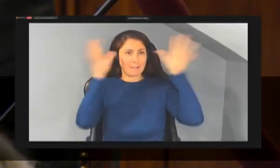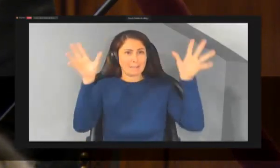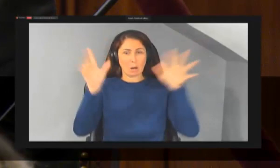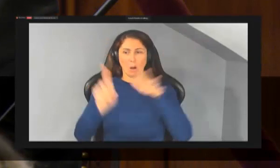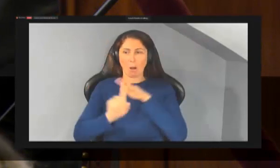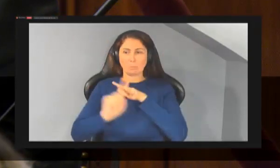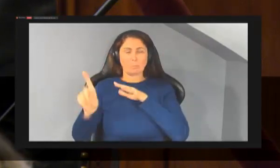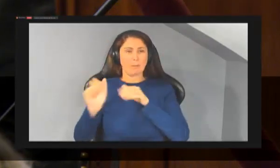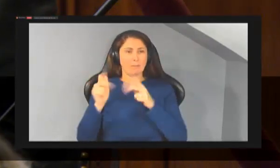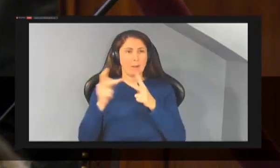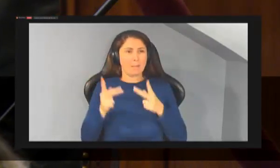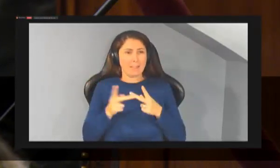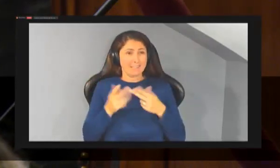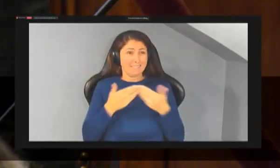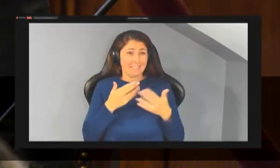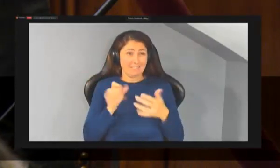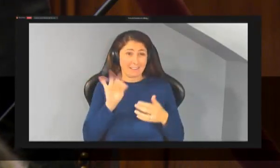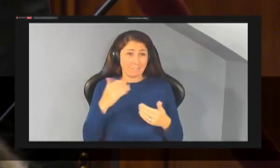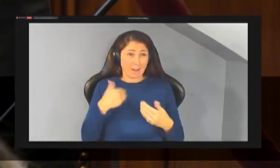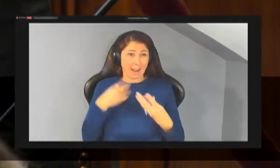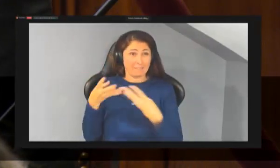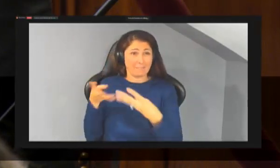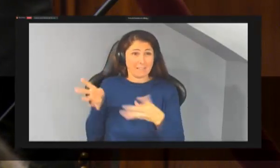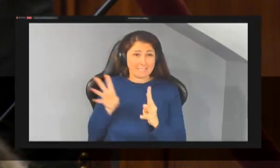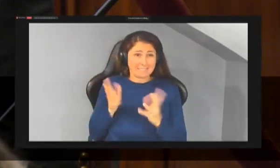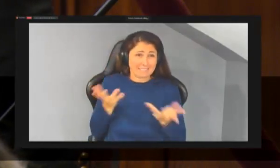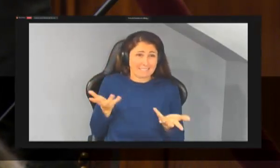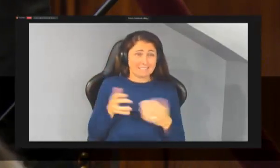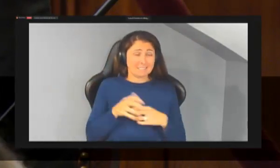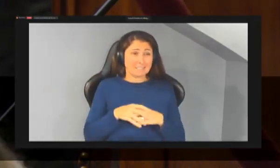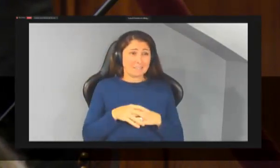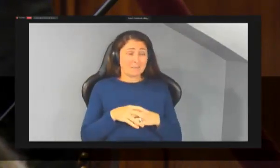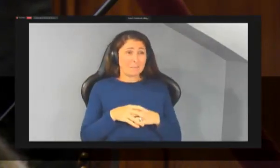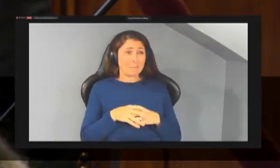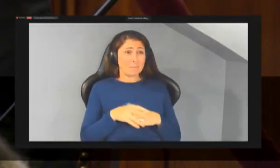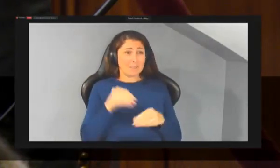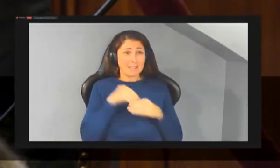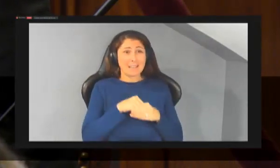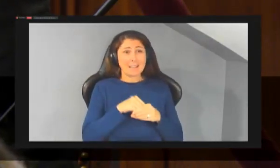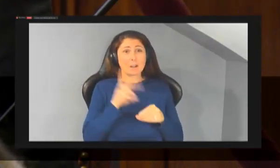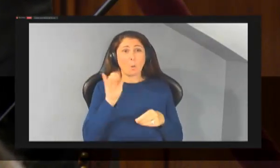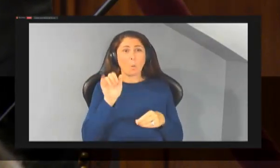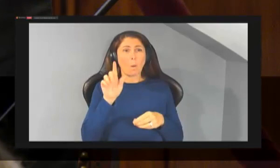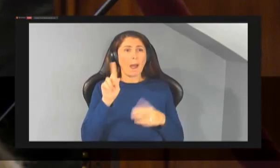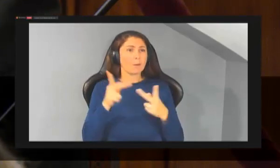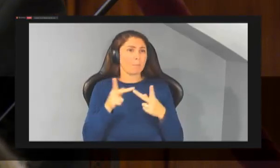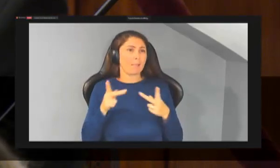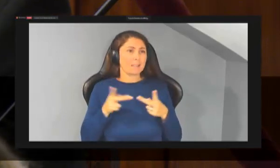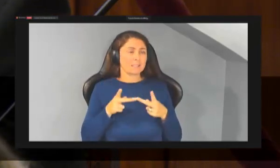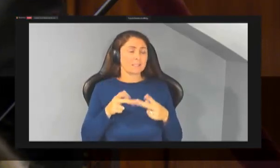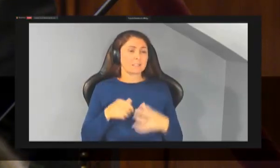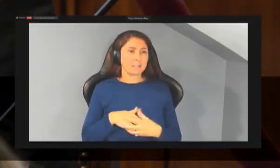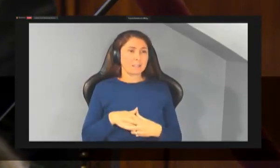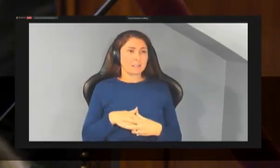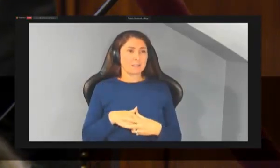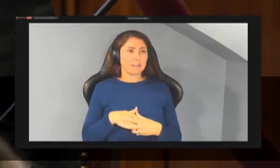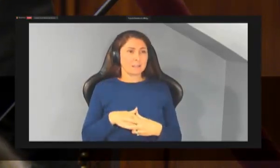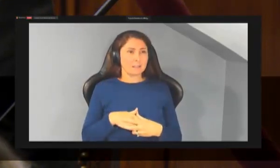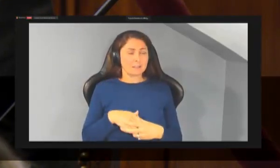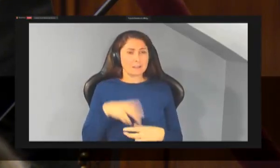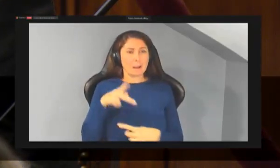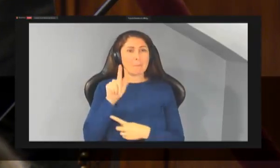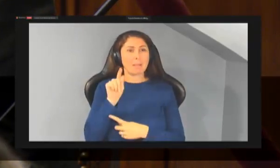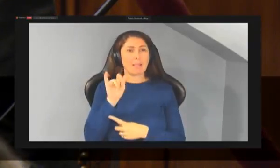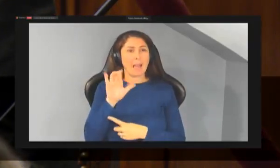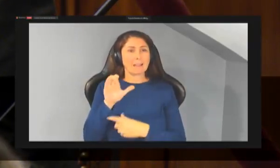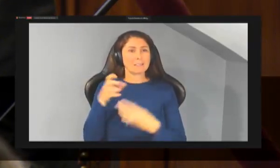with fencing and things of that nature. And in you know, wild places, you know, plastic fencing, they can find a